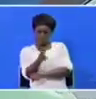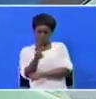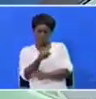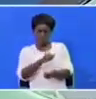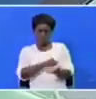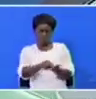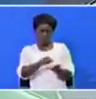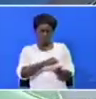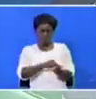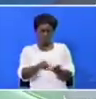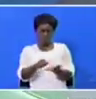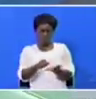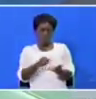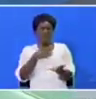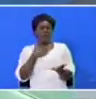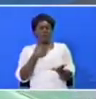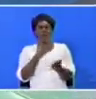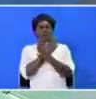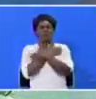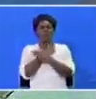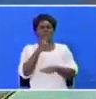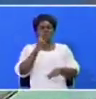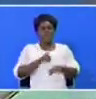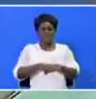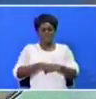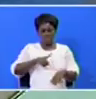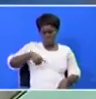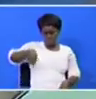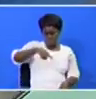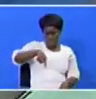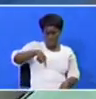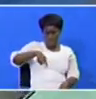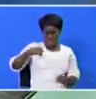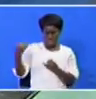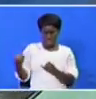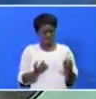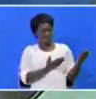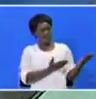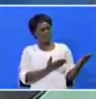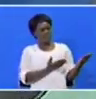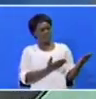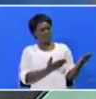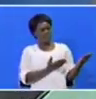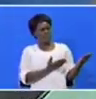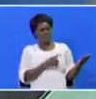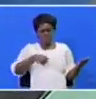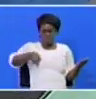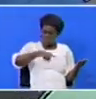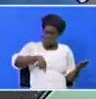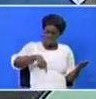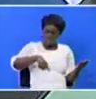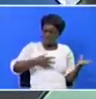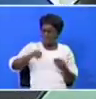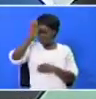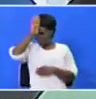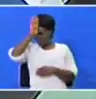the packing. I want you to note the words okay. of my friend here. Final when words. He says we yeah. have invited them to come and witness the present, we can take them to